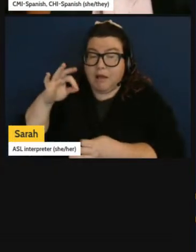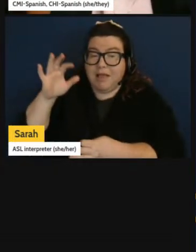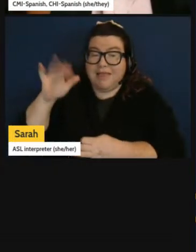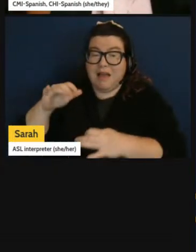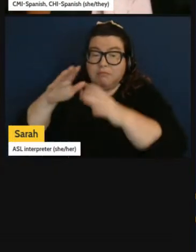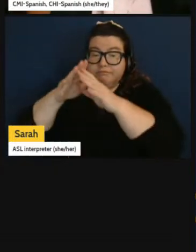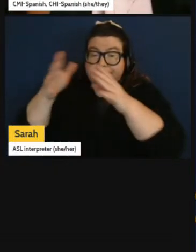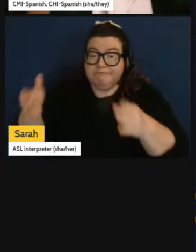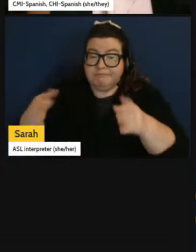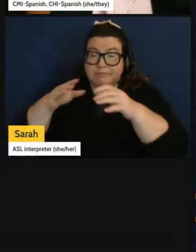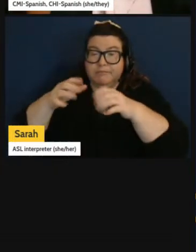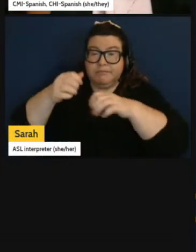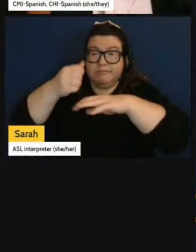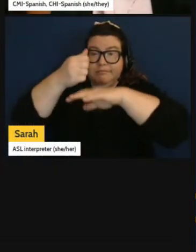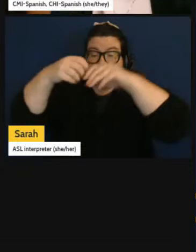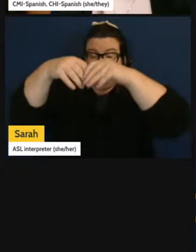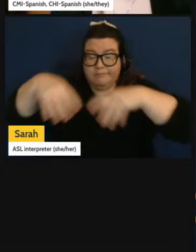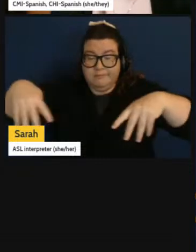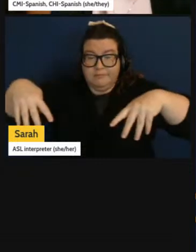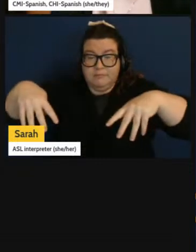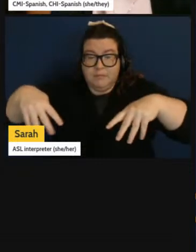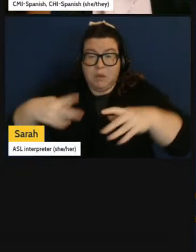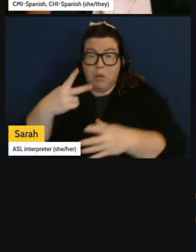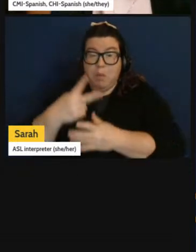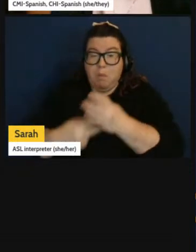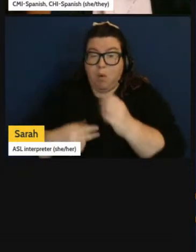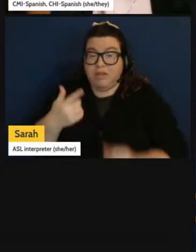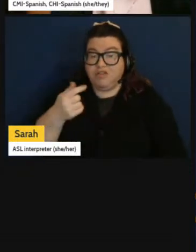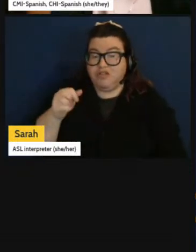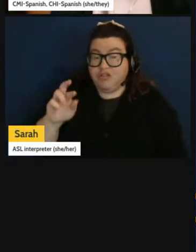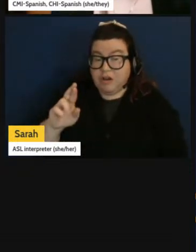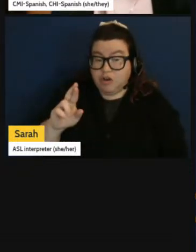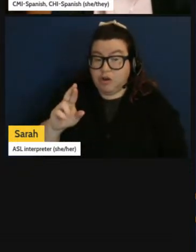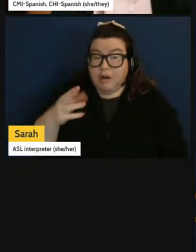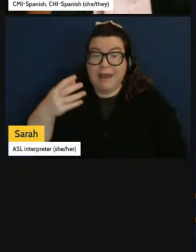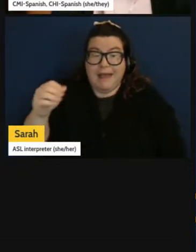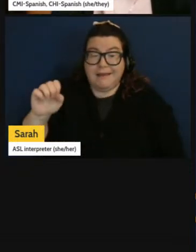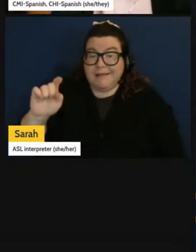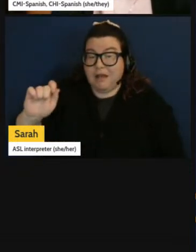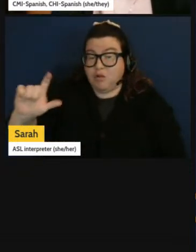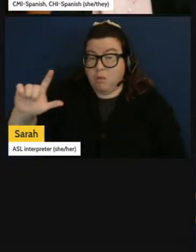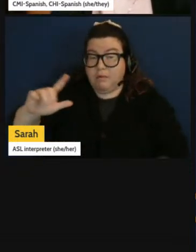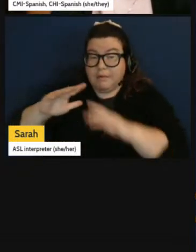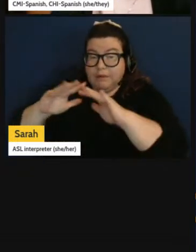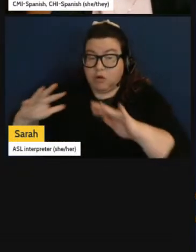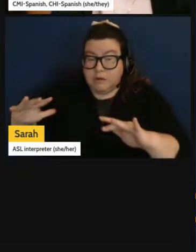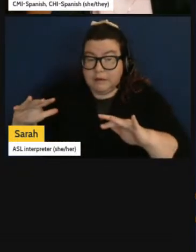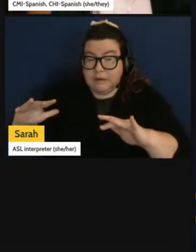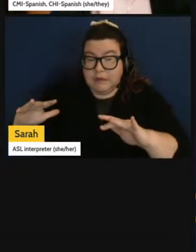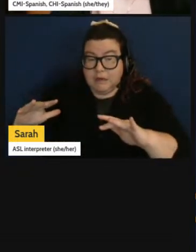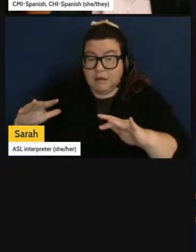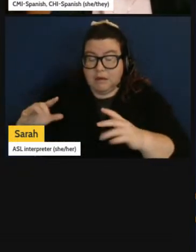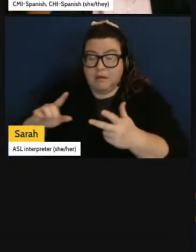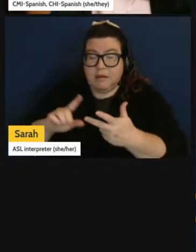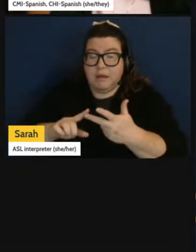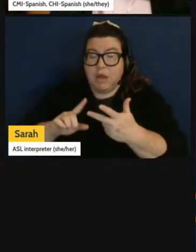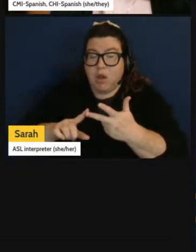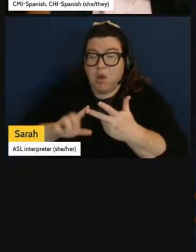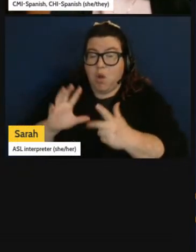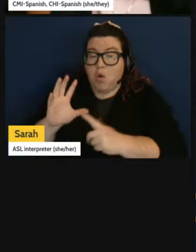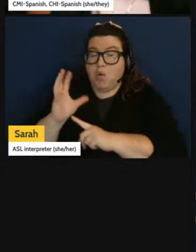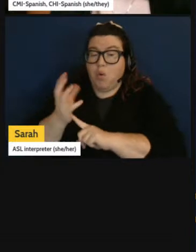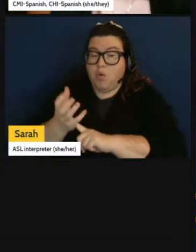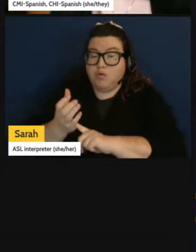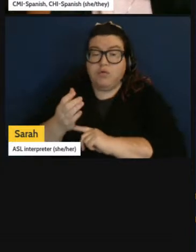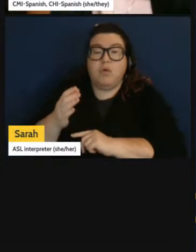of identities accompanying both gender and sexual diversity, as well as cultural roles and